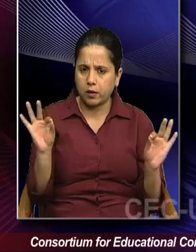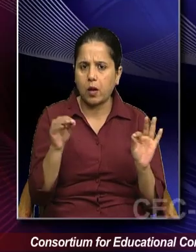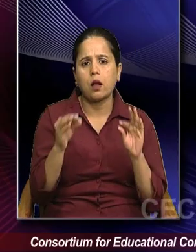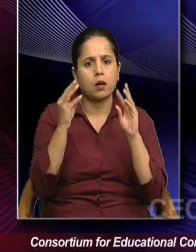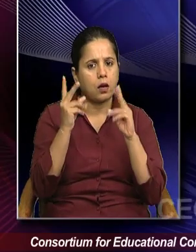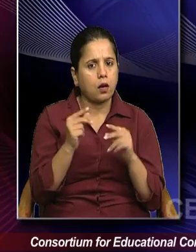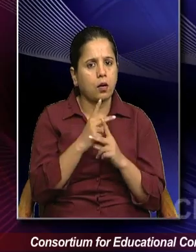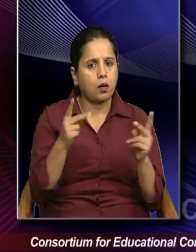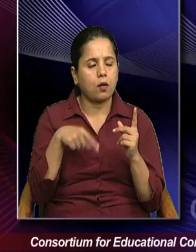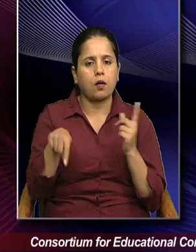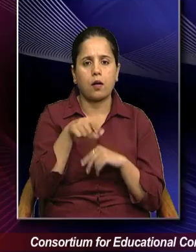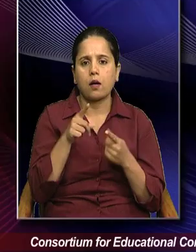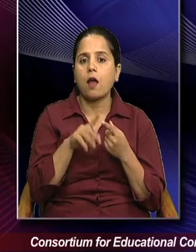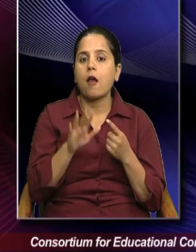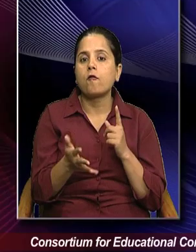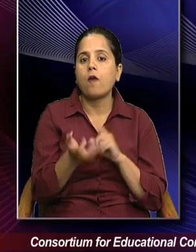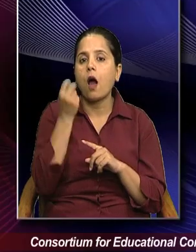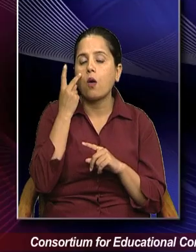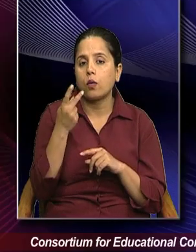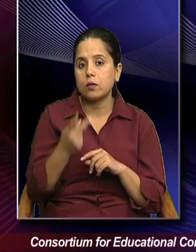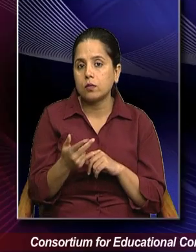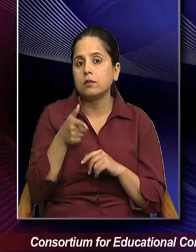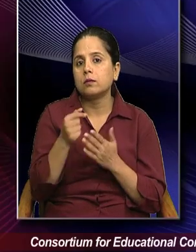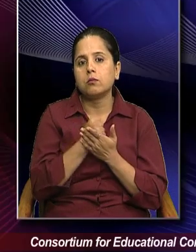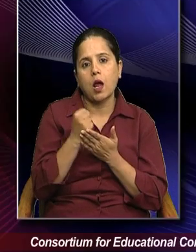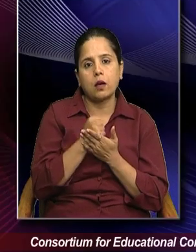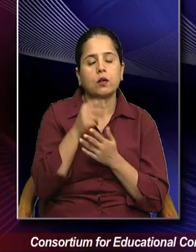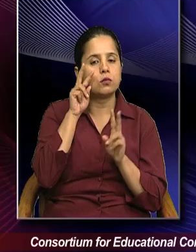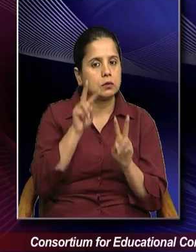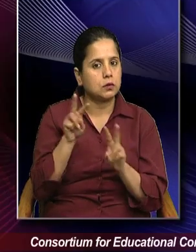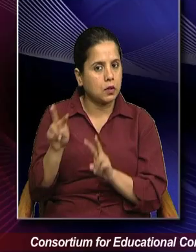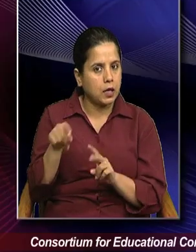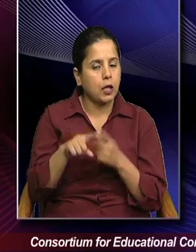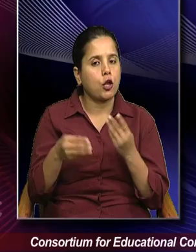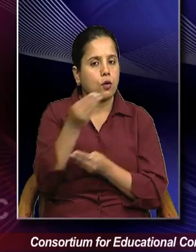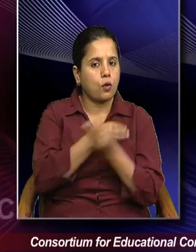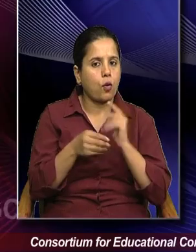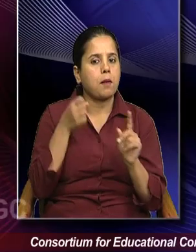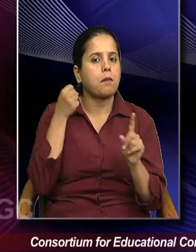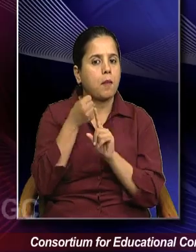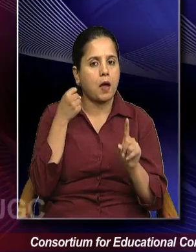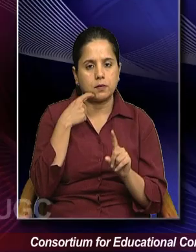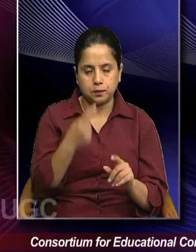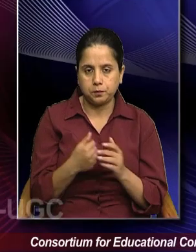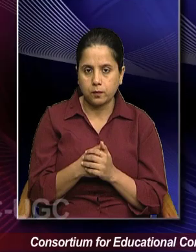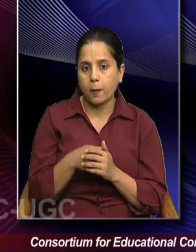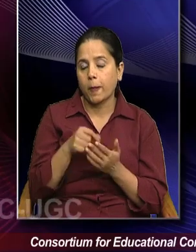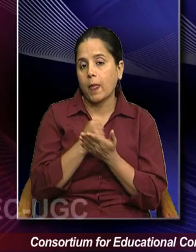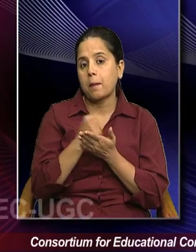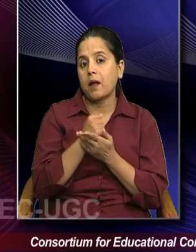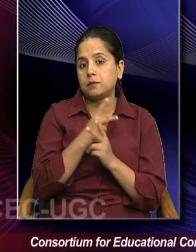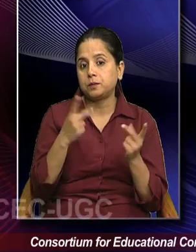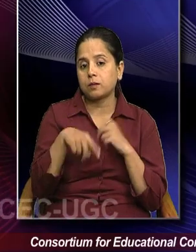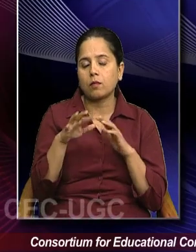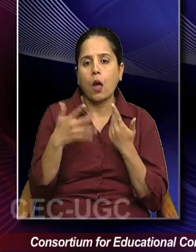calculation that turns a study's findings into practical look at its economic impact. So, practical how